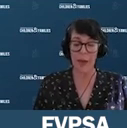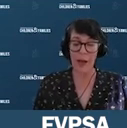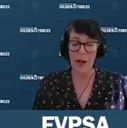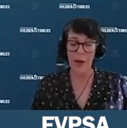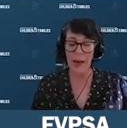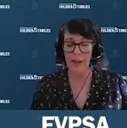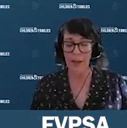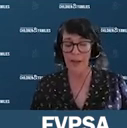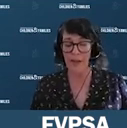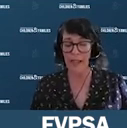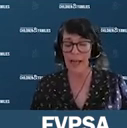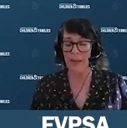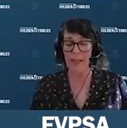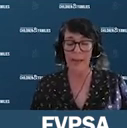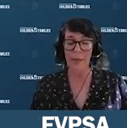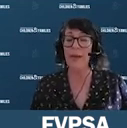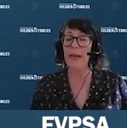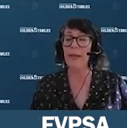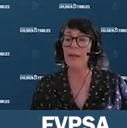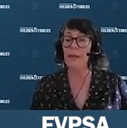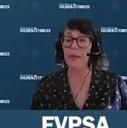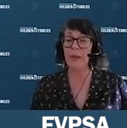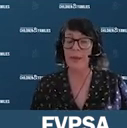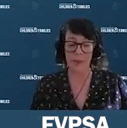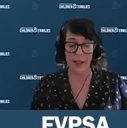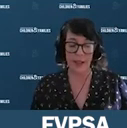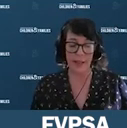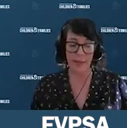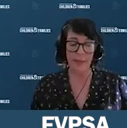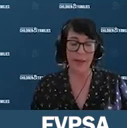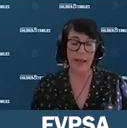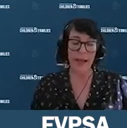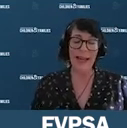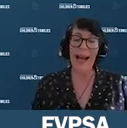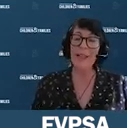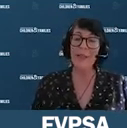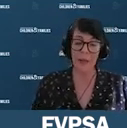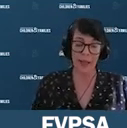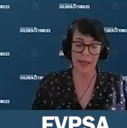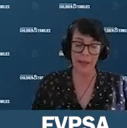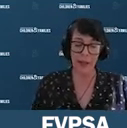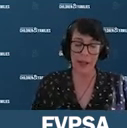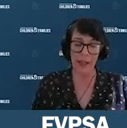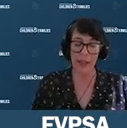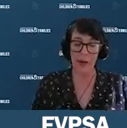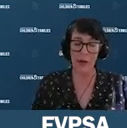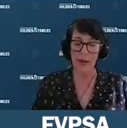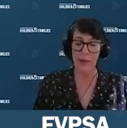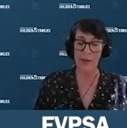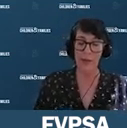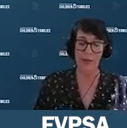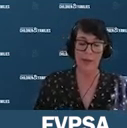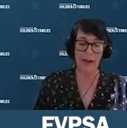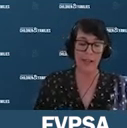abuse, whereby the survivor needs help seeking employment or employment services. Gas, food, and gift cards can also